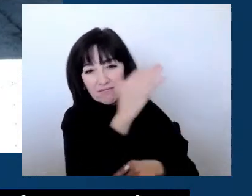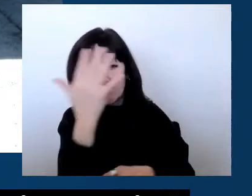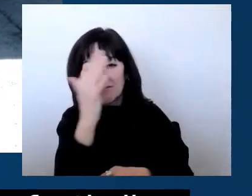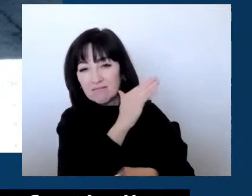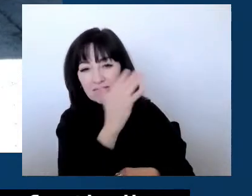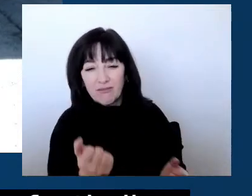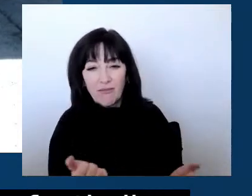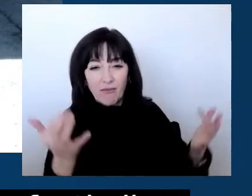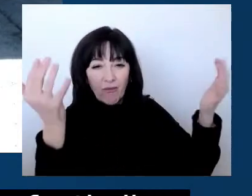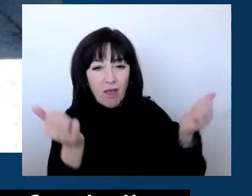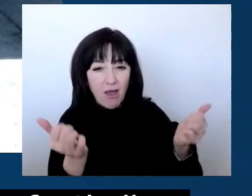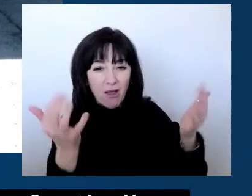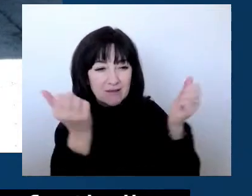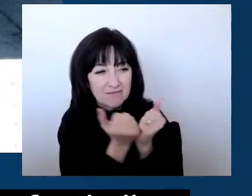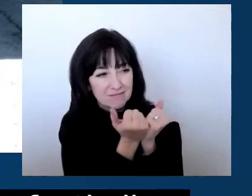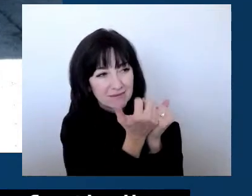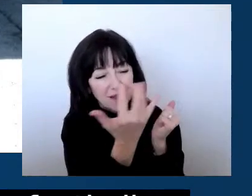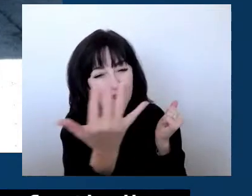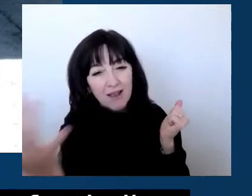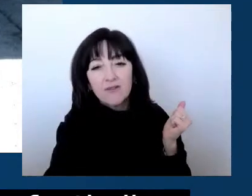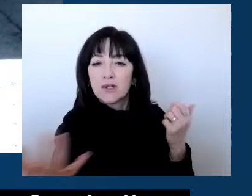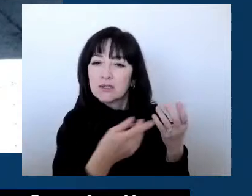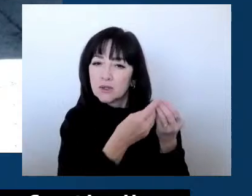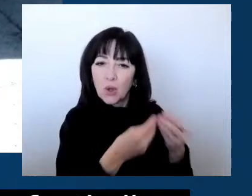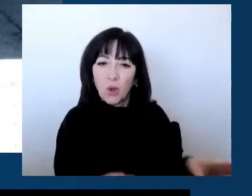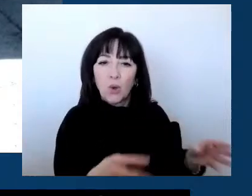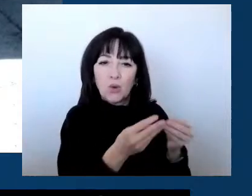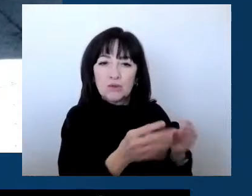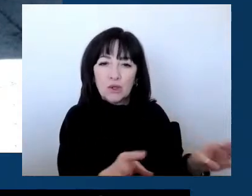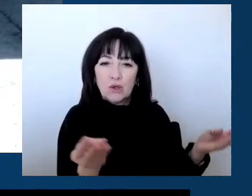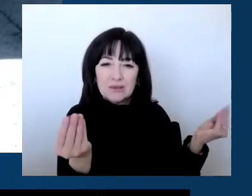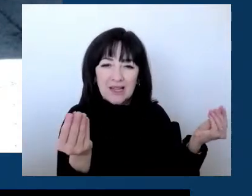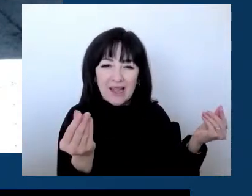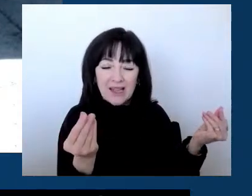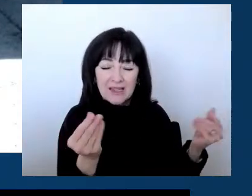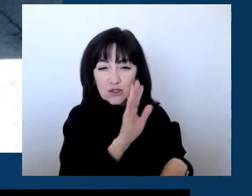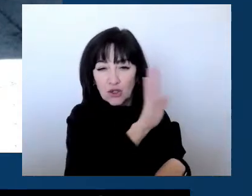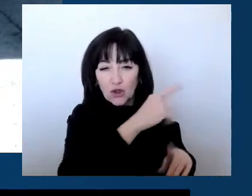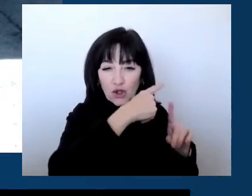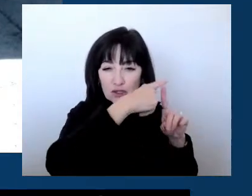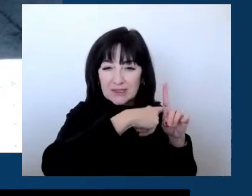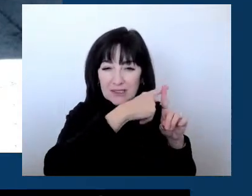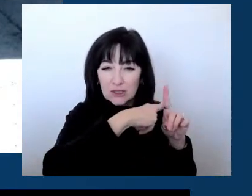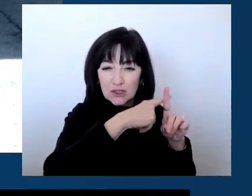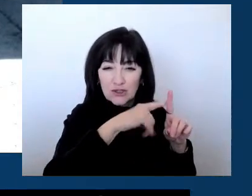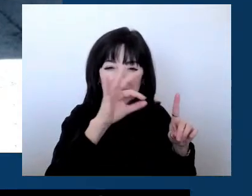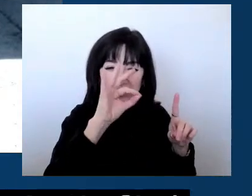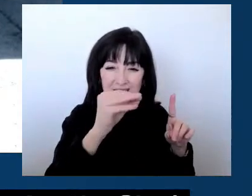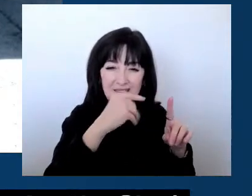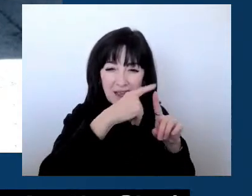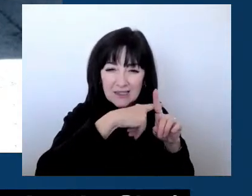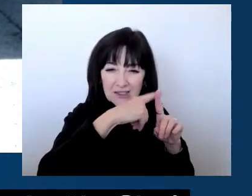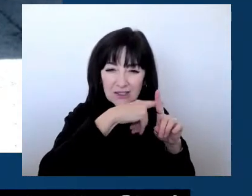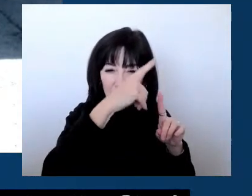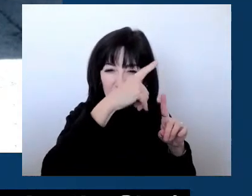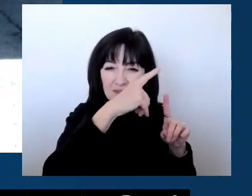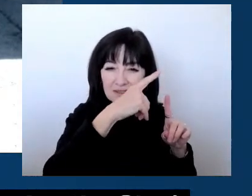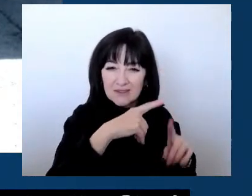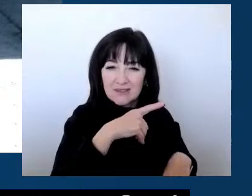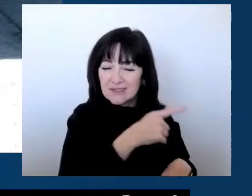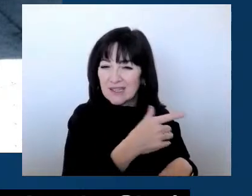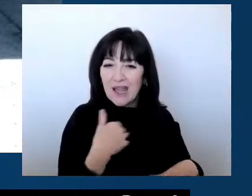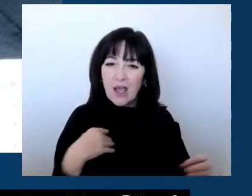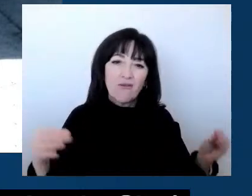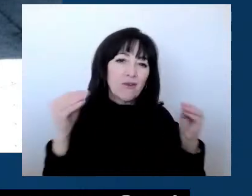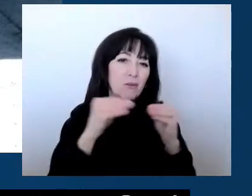went up with some people just as a tourist. The Arctic Circle, temperature was 90 degrees. We've had more named hurricanes in the last year than